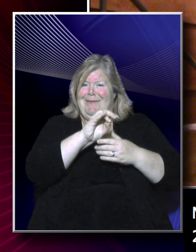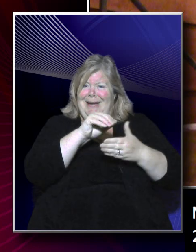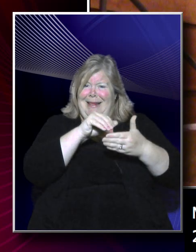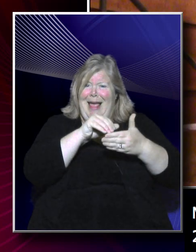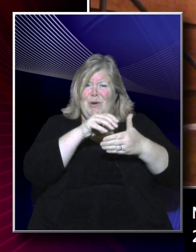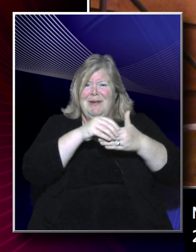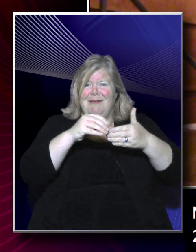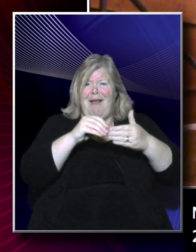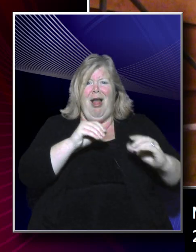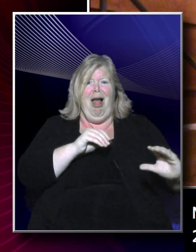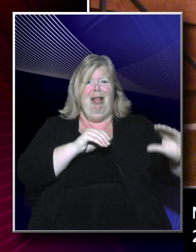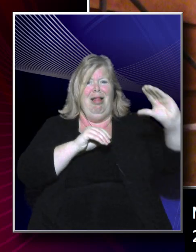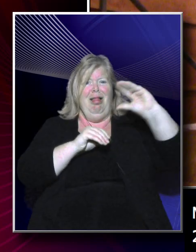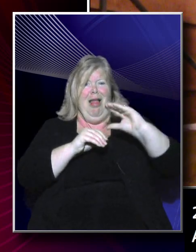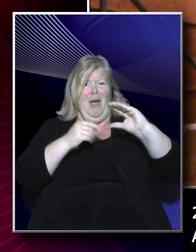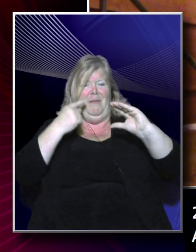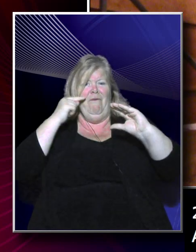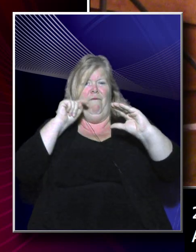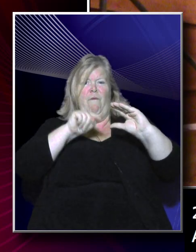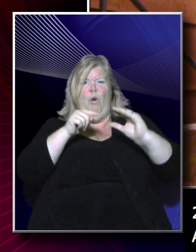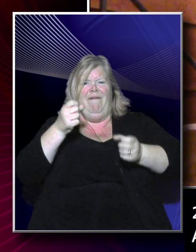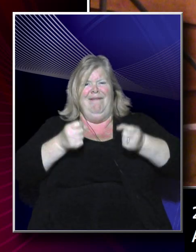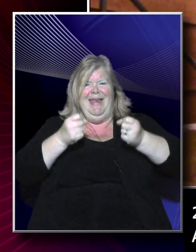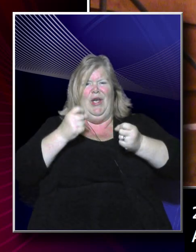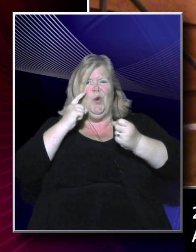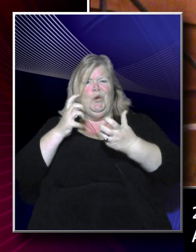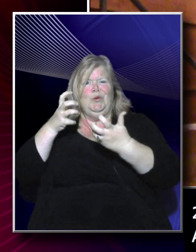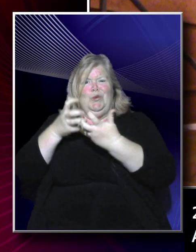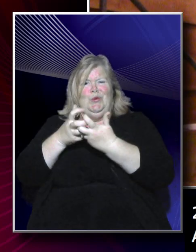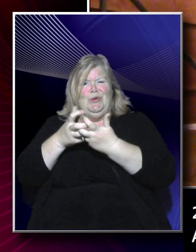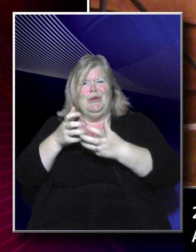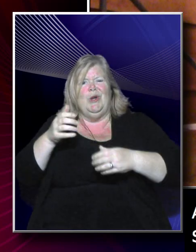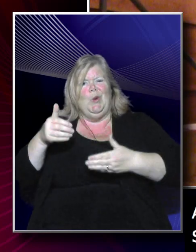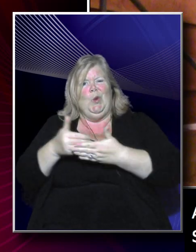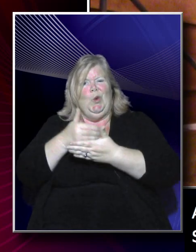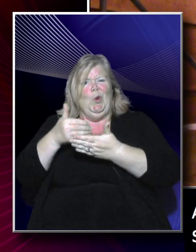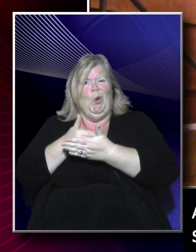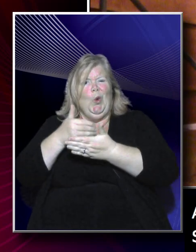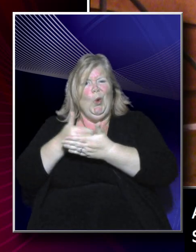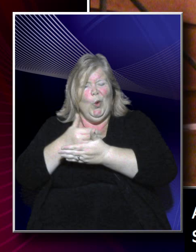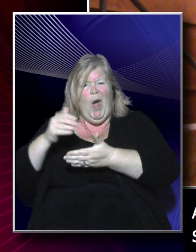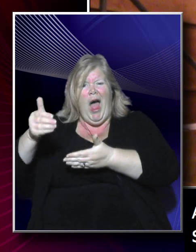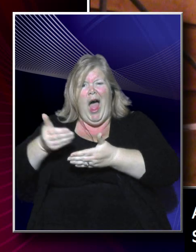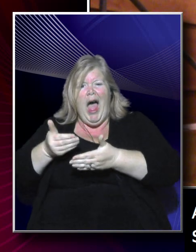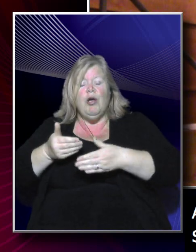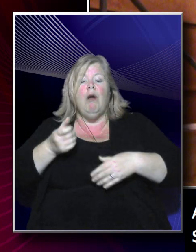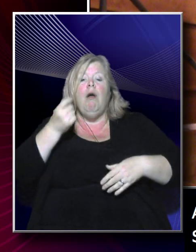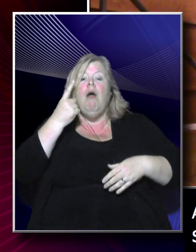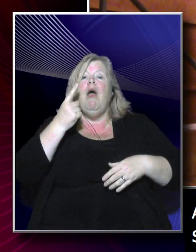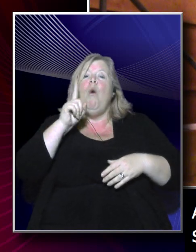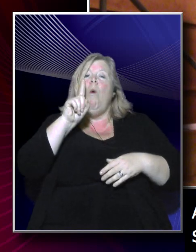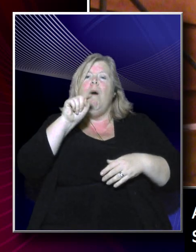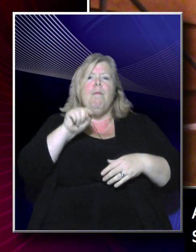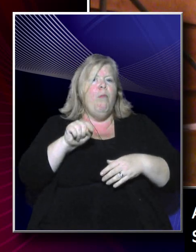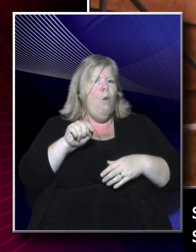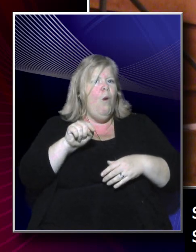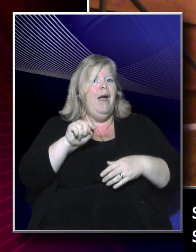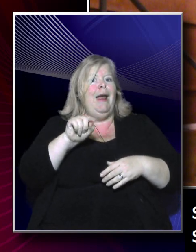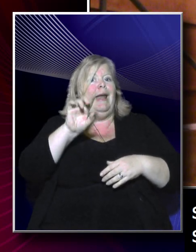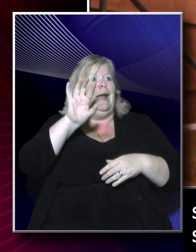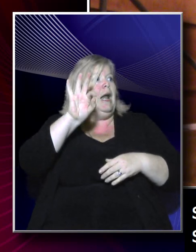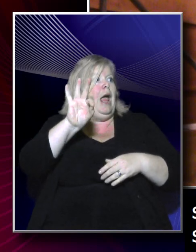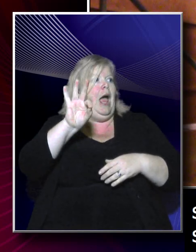for the vehicles for each of those specialists. Additionally, there is $1.9 million in salary increases for our